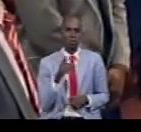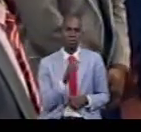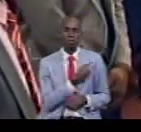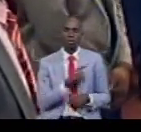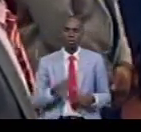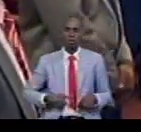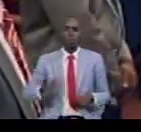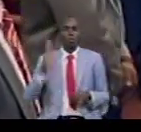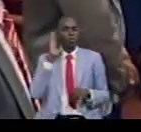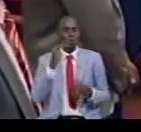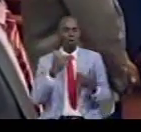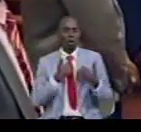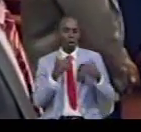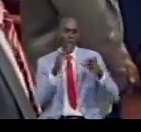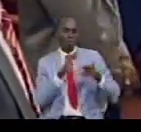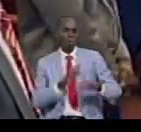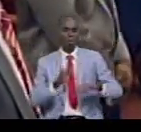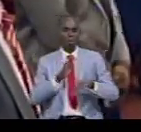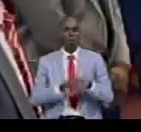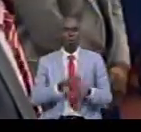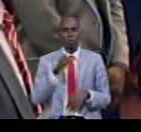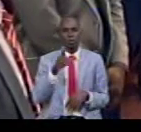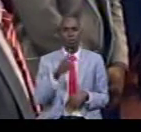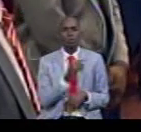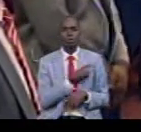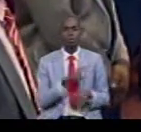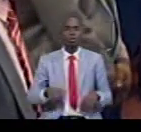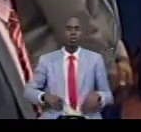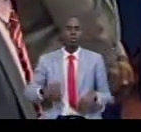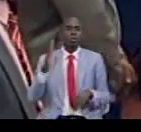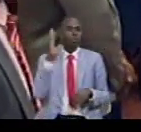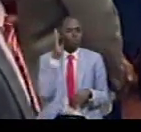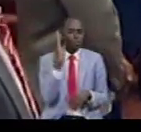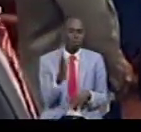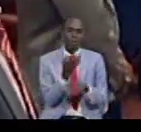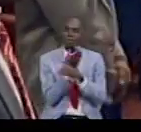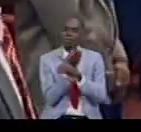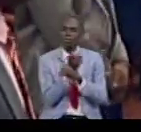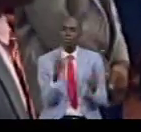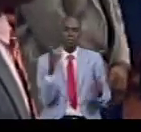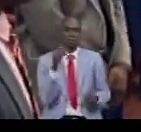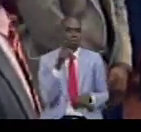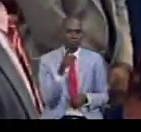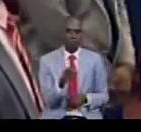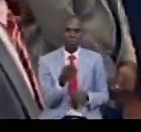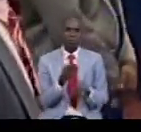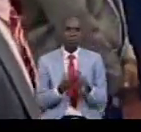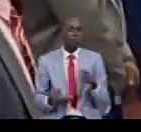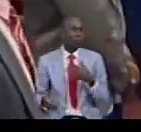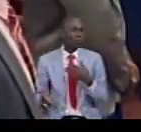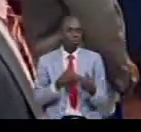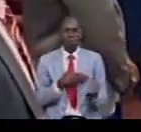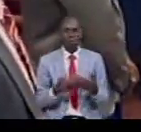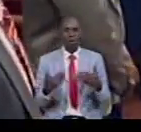to deliver you from whatsoever has tied you down before now. What have you received from God?